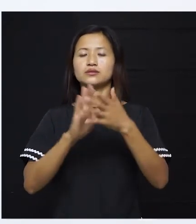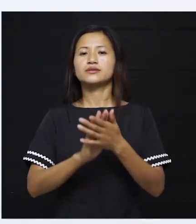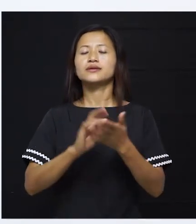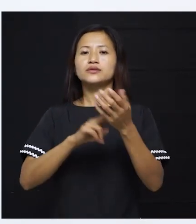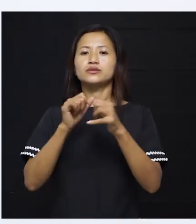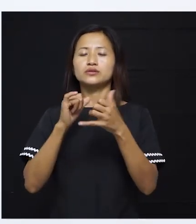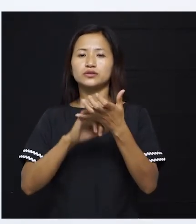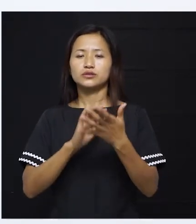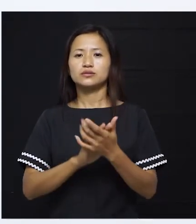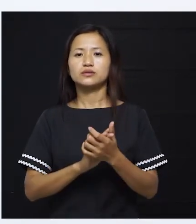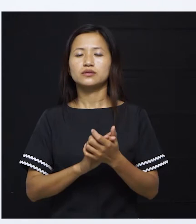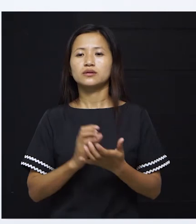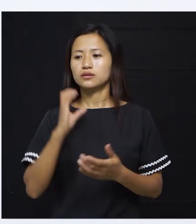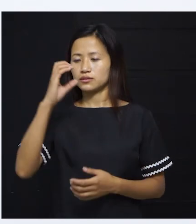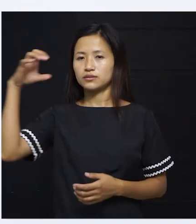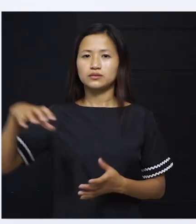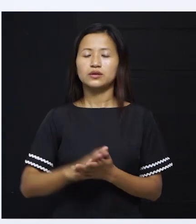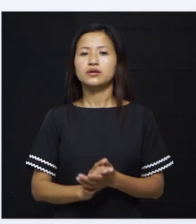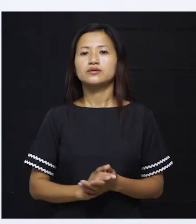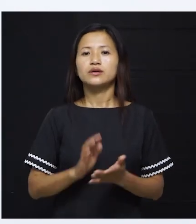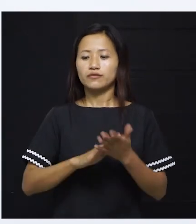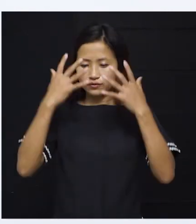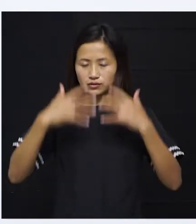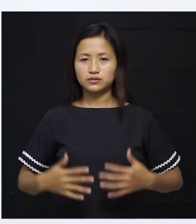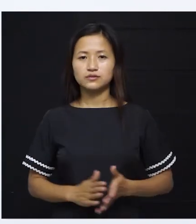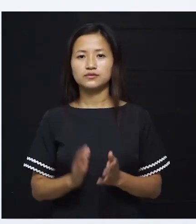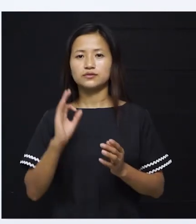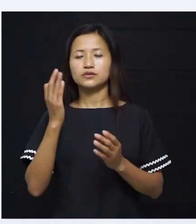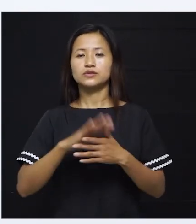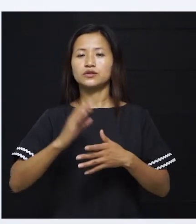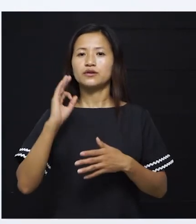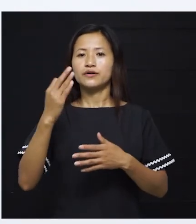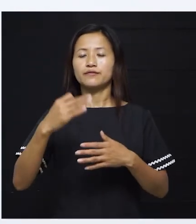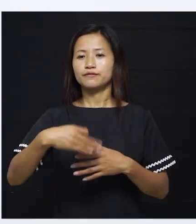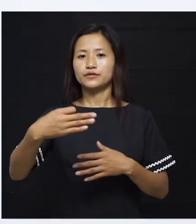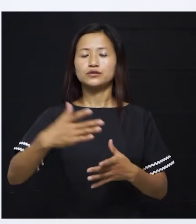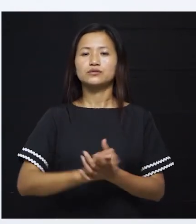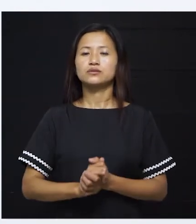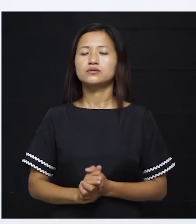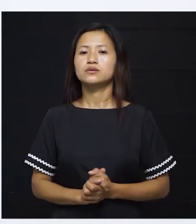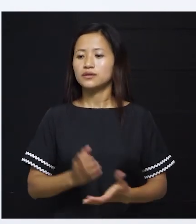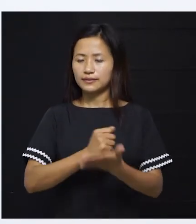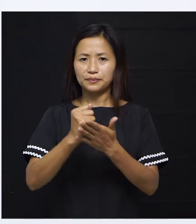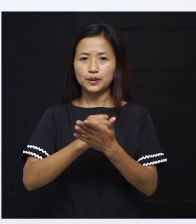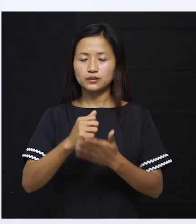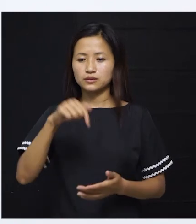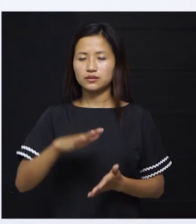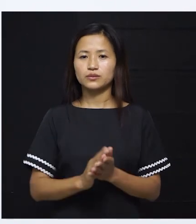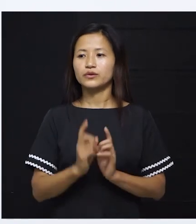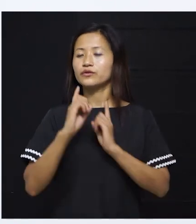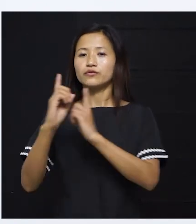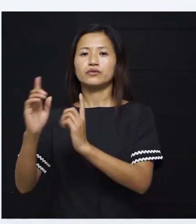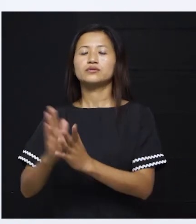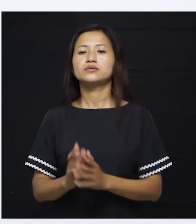of a similar facial features, and also because of the culture and the practices that we follow, which